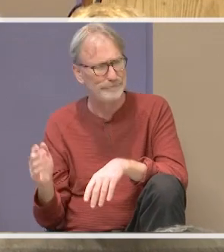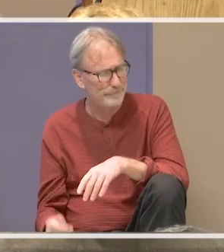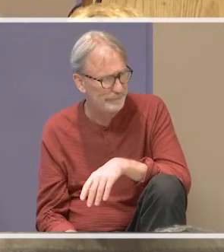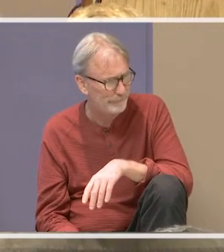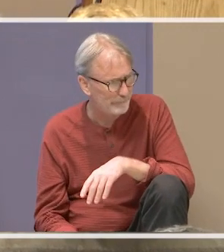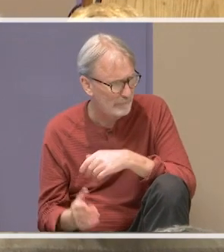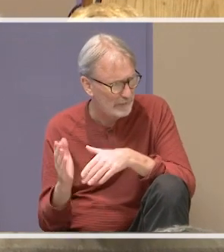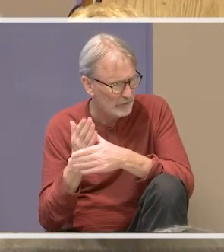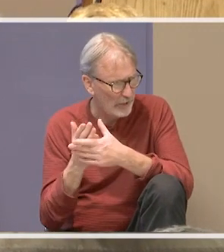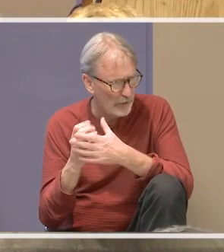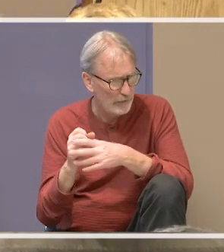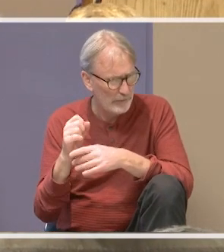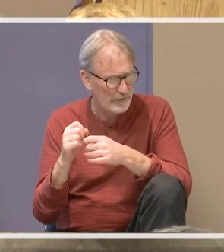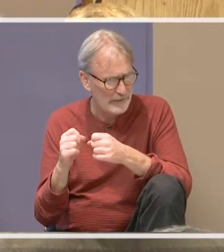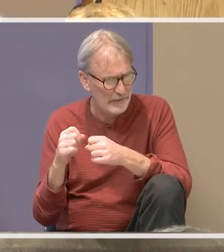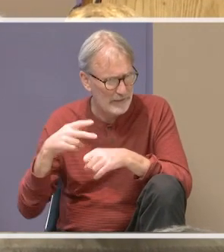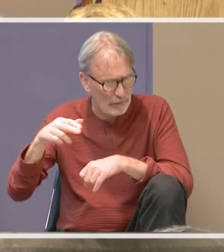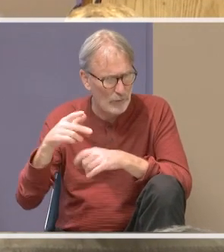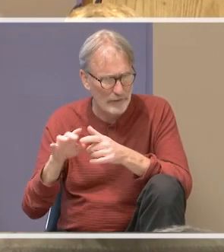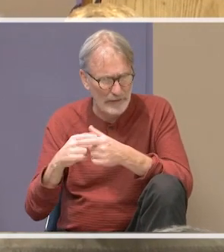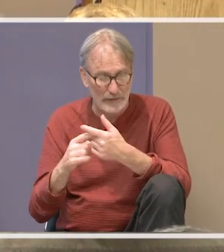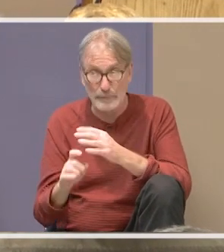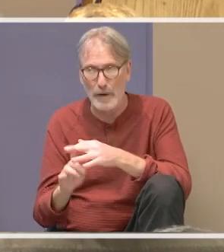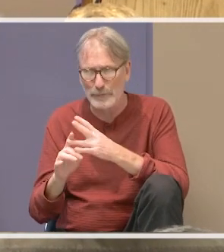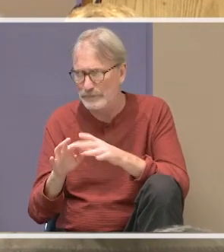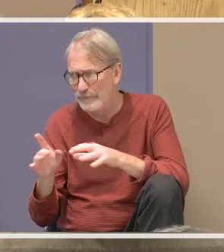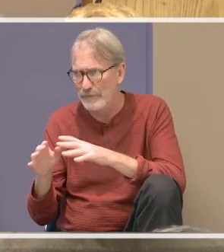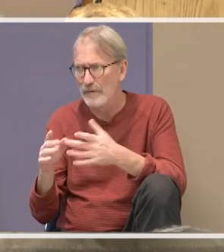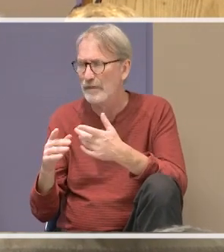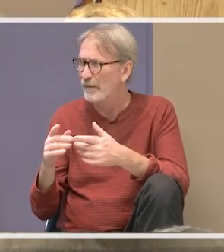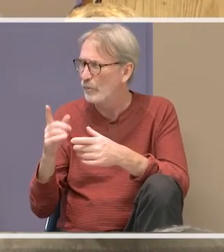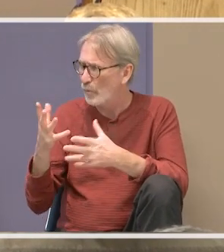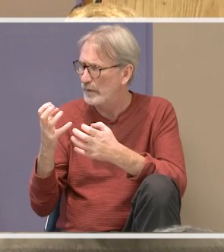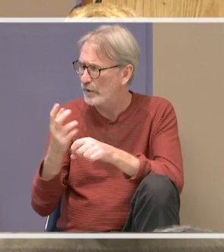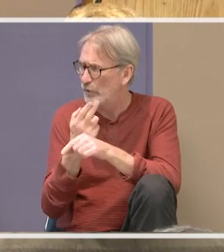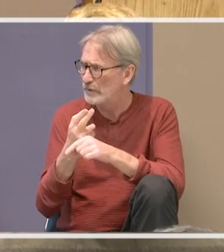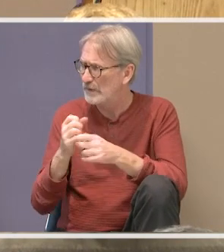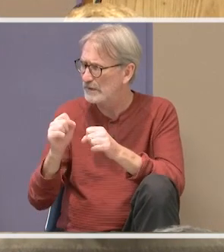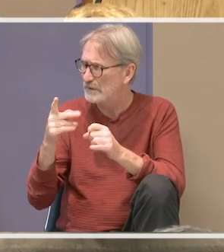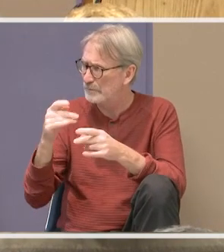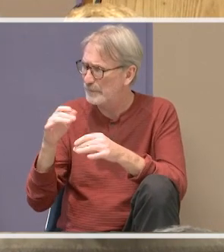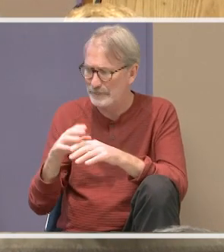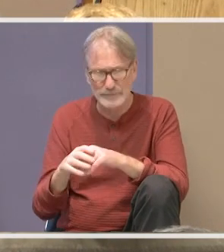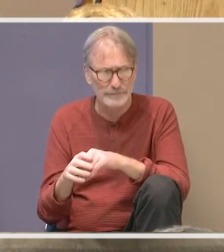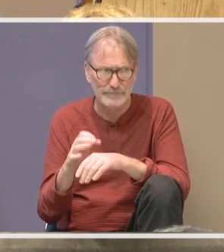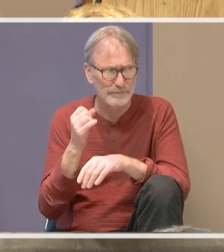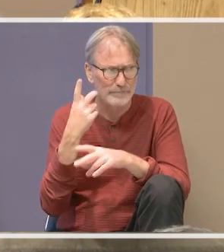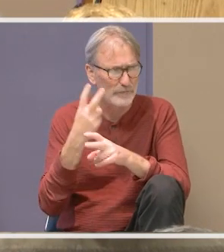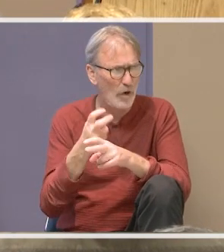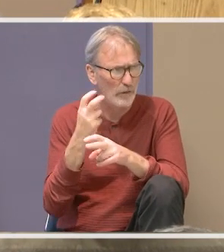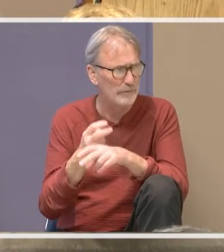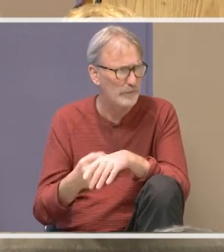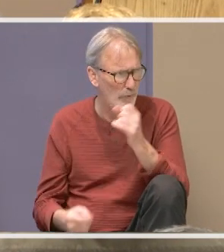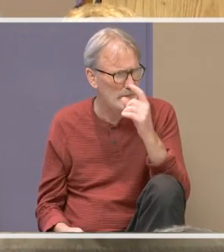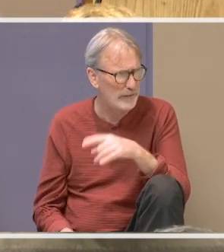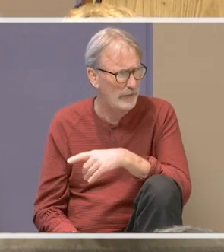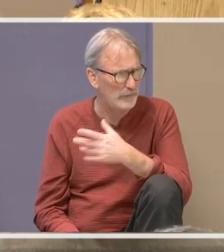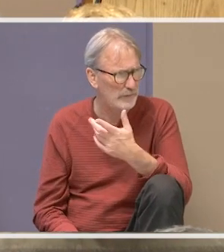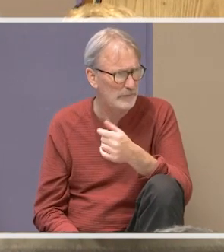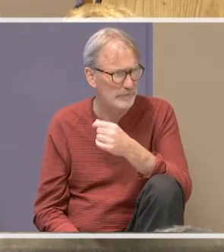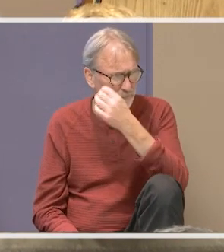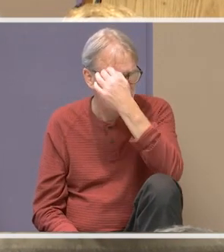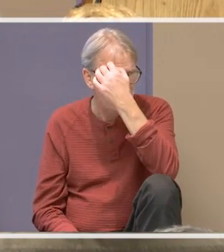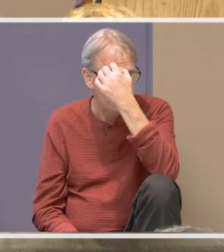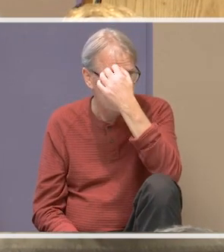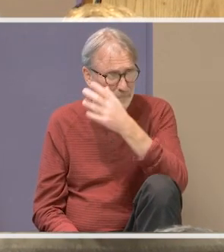share the sidewalk, they pop out the corner. We want to use the space on Forbes Avenue to have bikes go left around the trees, have something built up, maybe to grade,